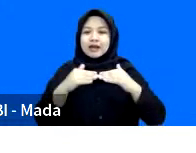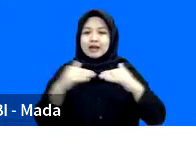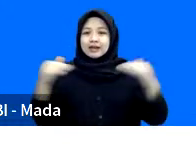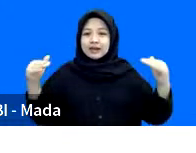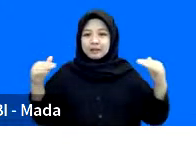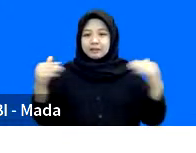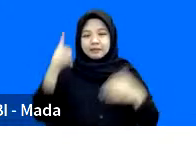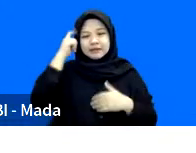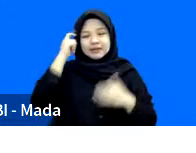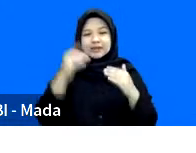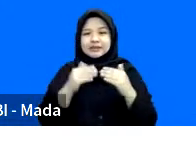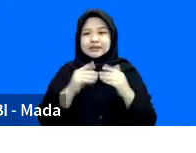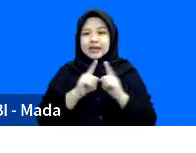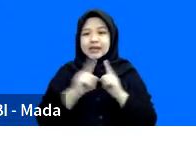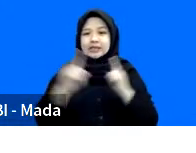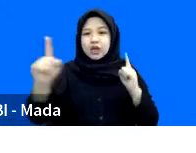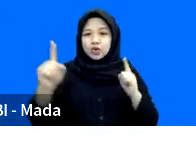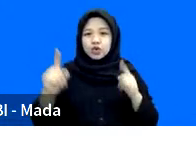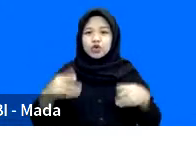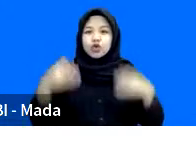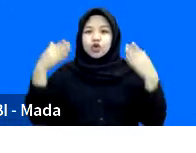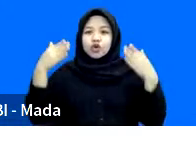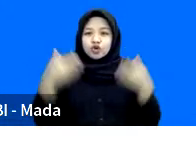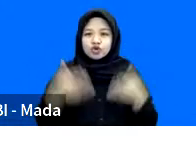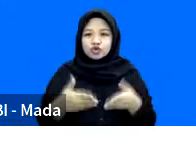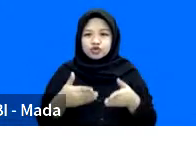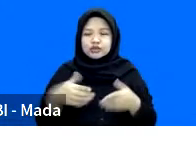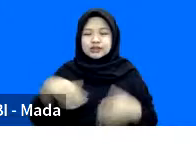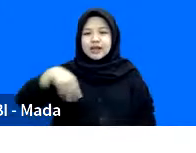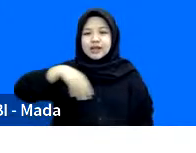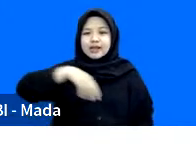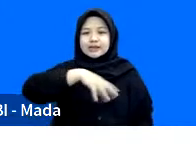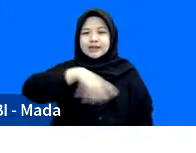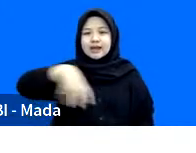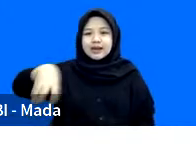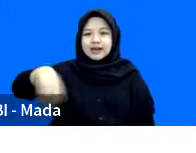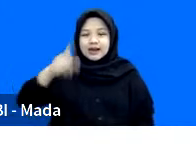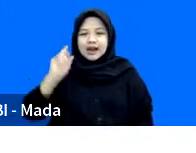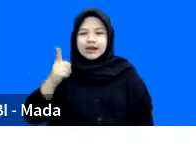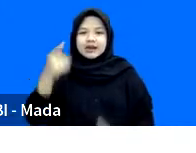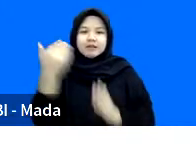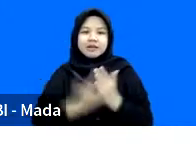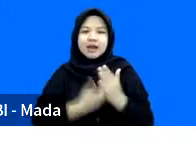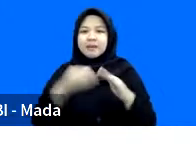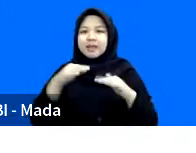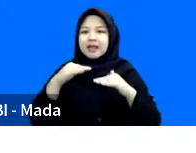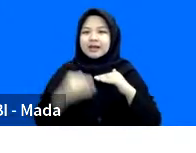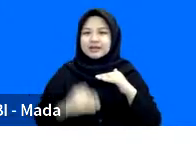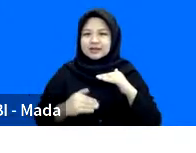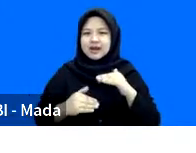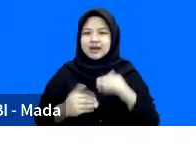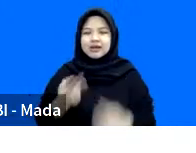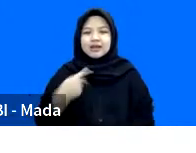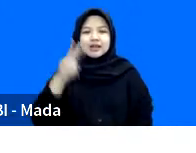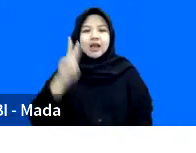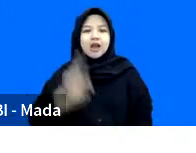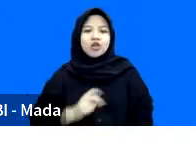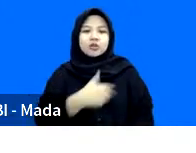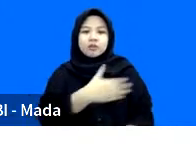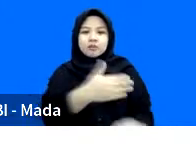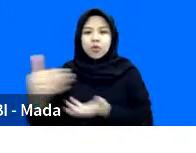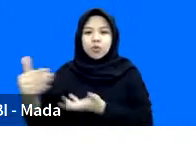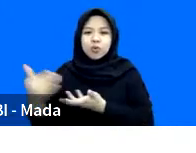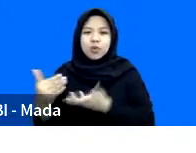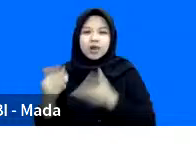in low income and low resource settings. And so it's really important for us to build the evidence base as we're supporting children with